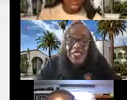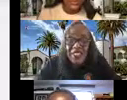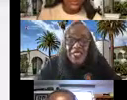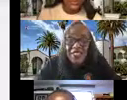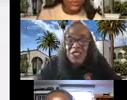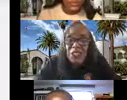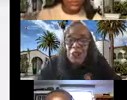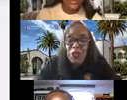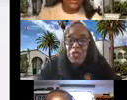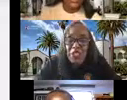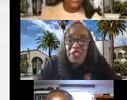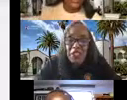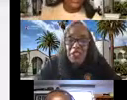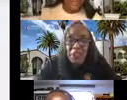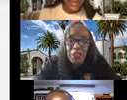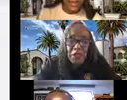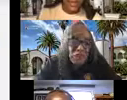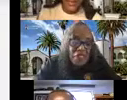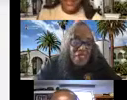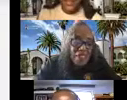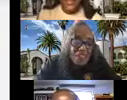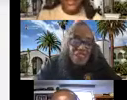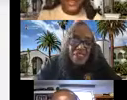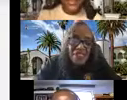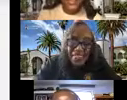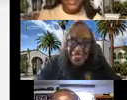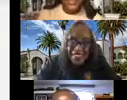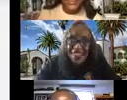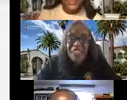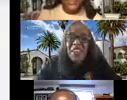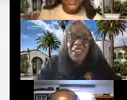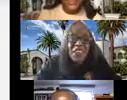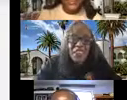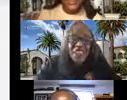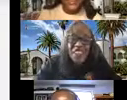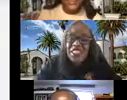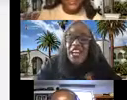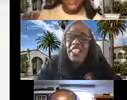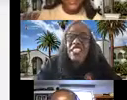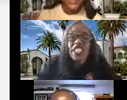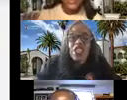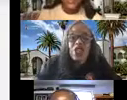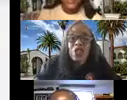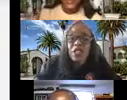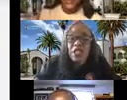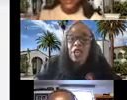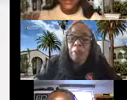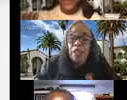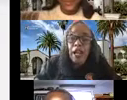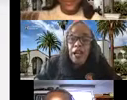1,900. Dr. C. Moe, that you didn't get that one? I didn't get that one. Okay,